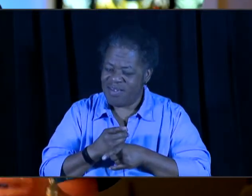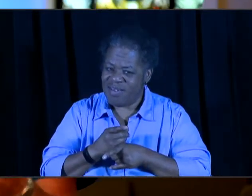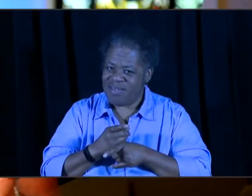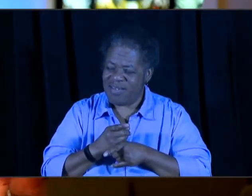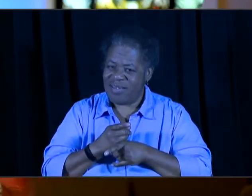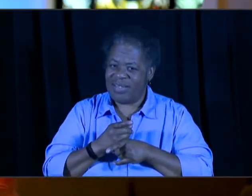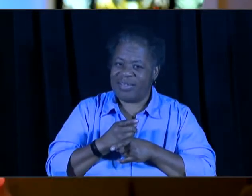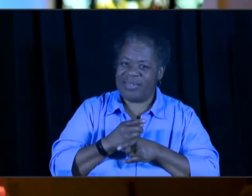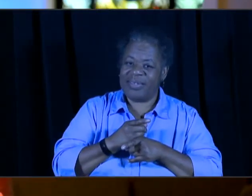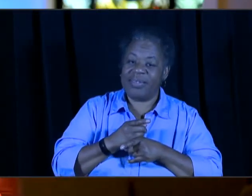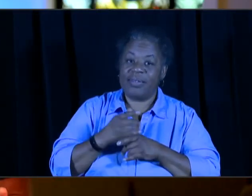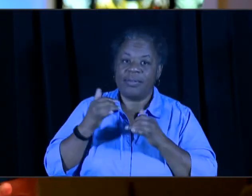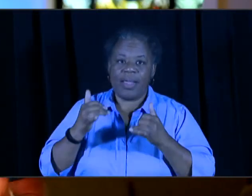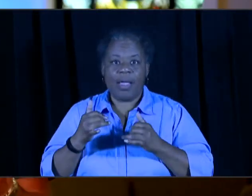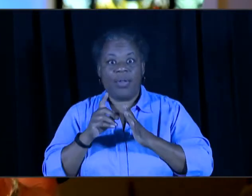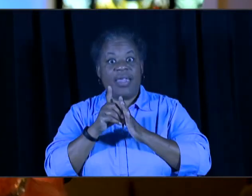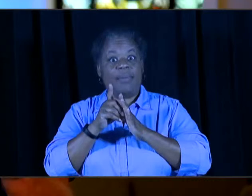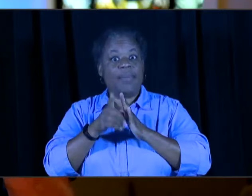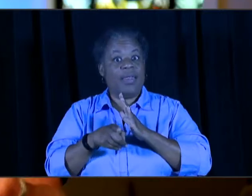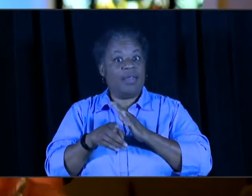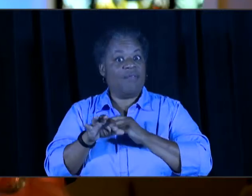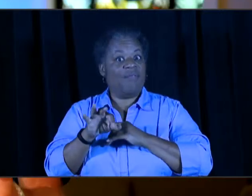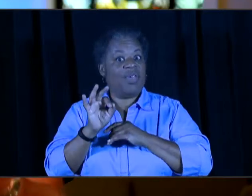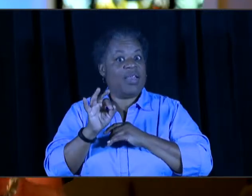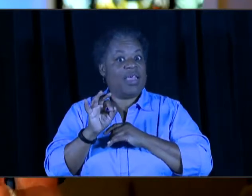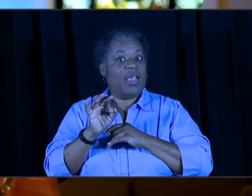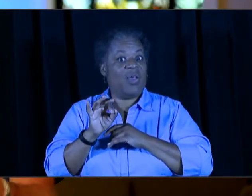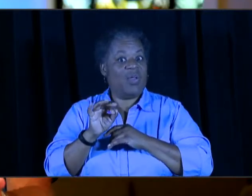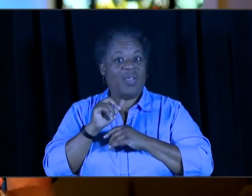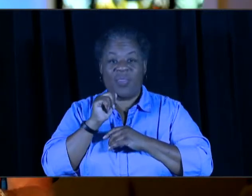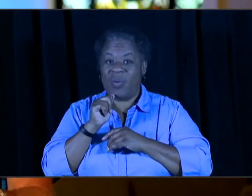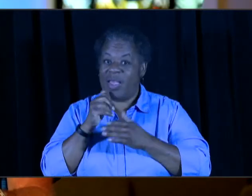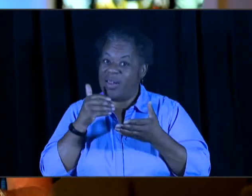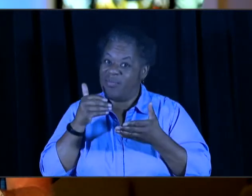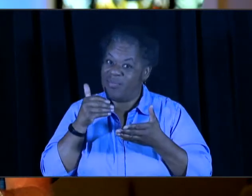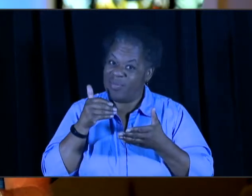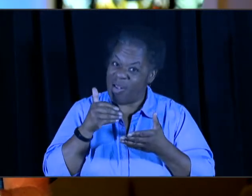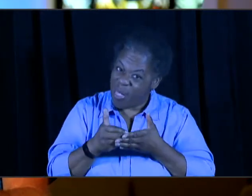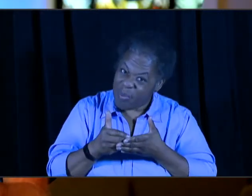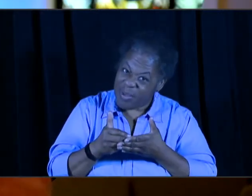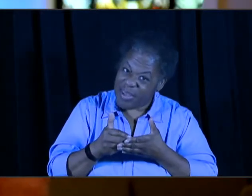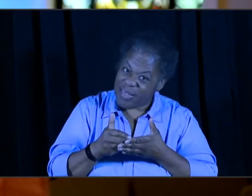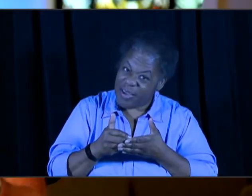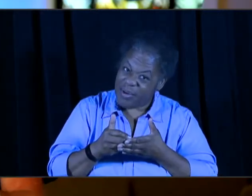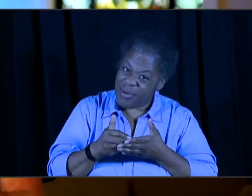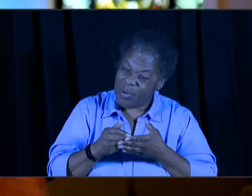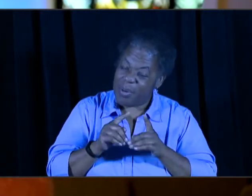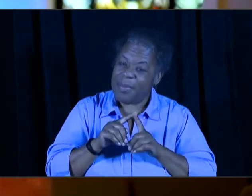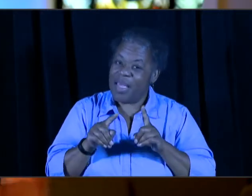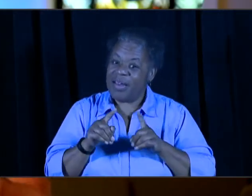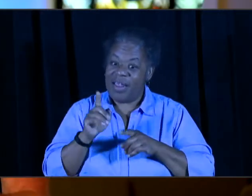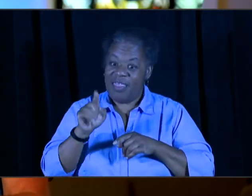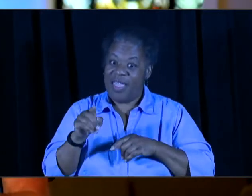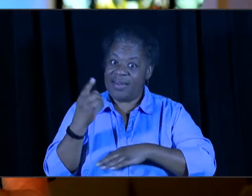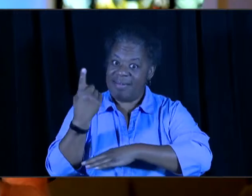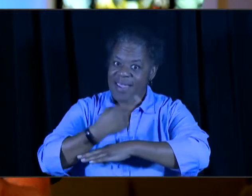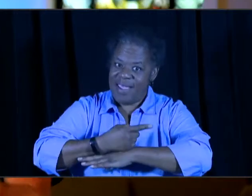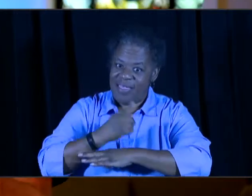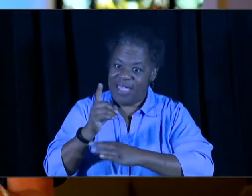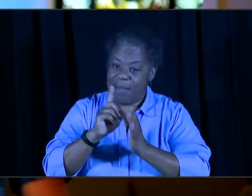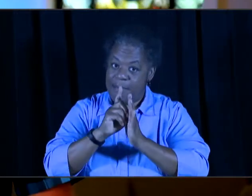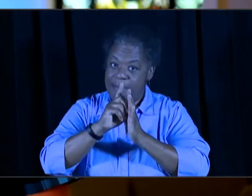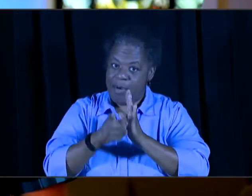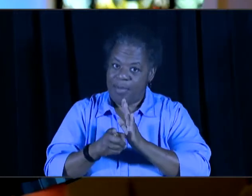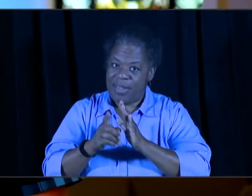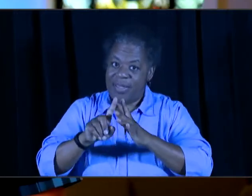Now, we're going to find out in a minute, they're not all the way there yet, but that day, that moment,